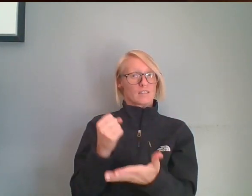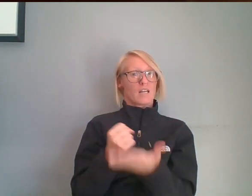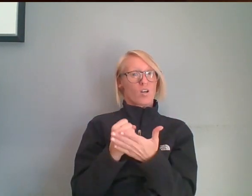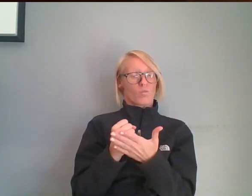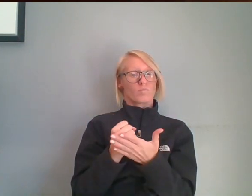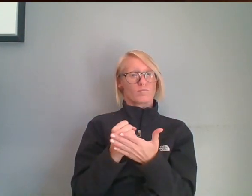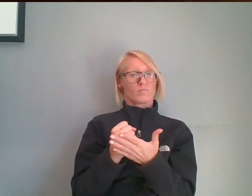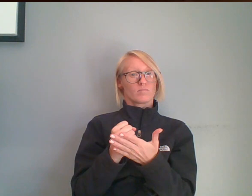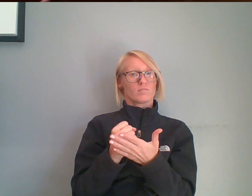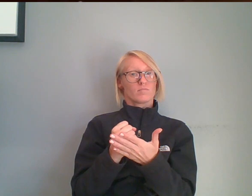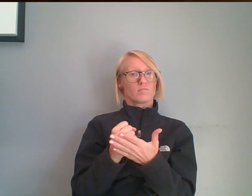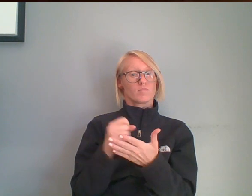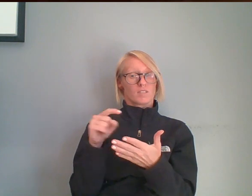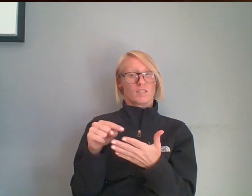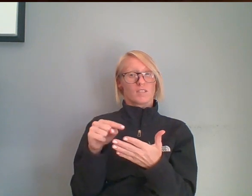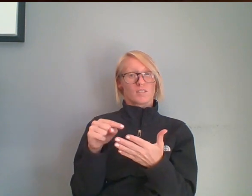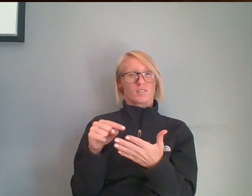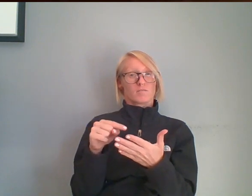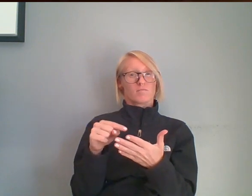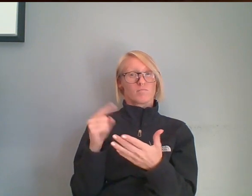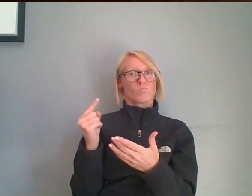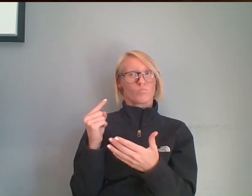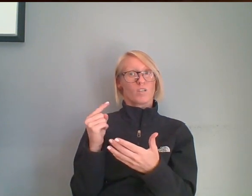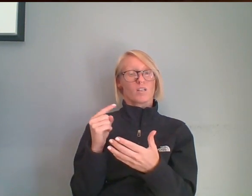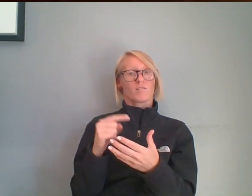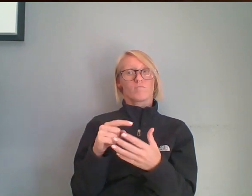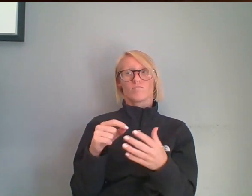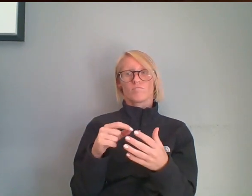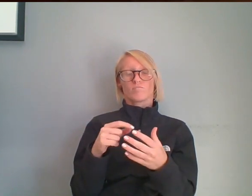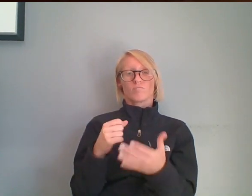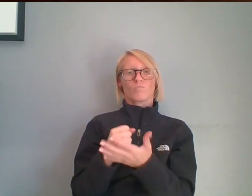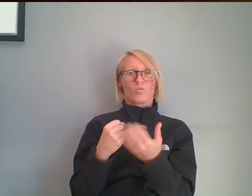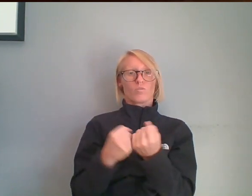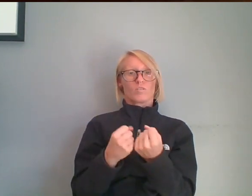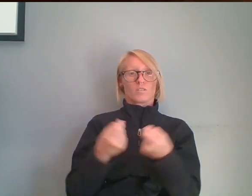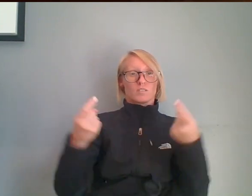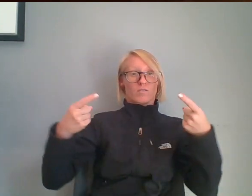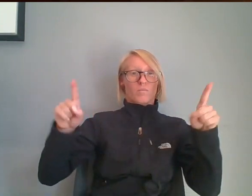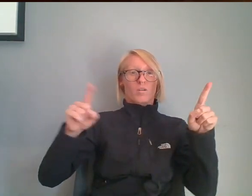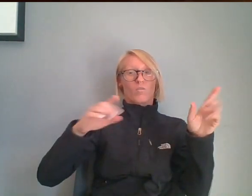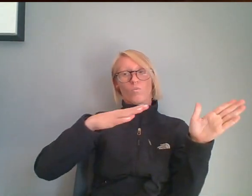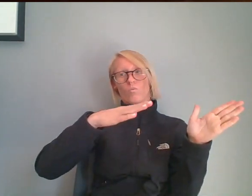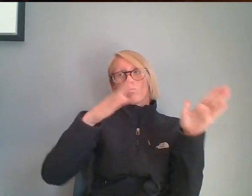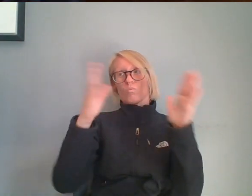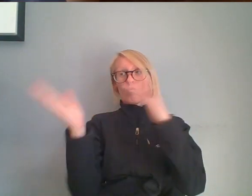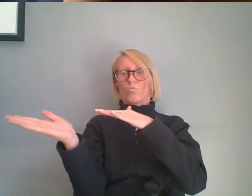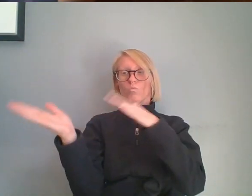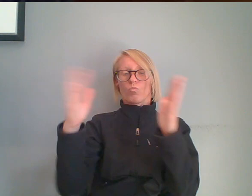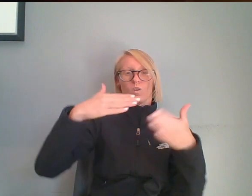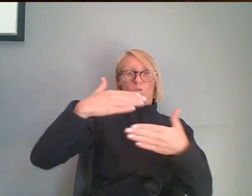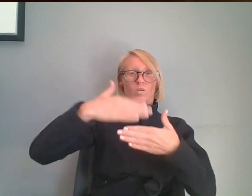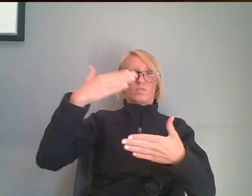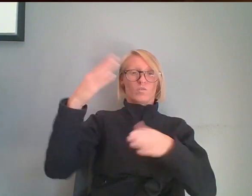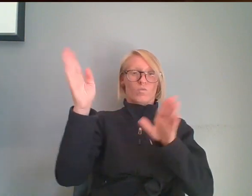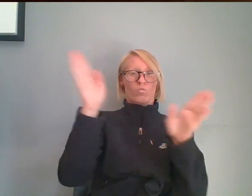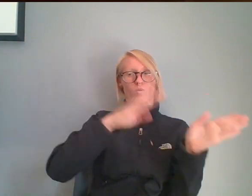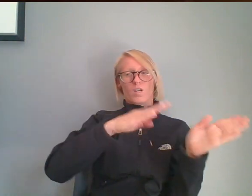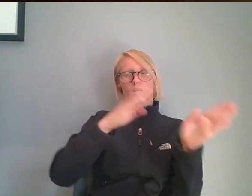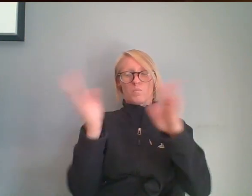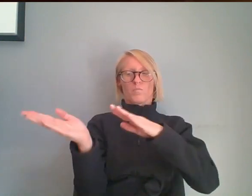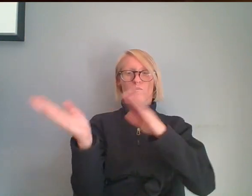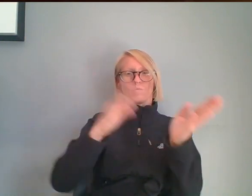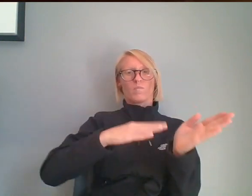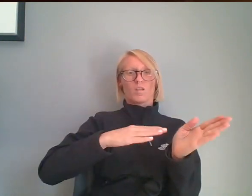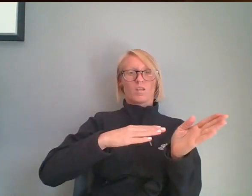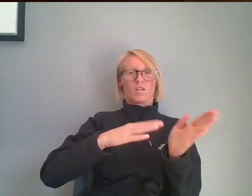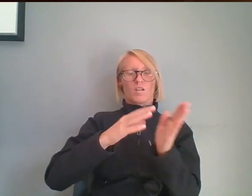you. These things it's doing have helped you be successful, but like a windshield wiper, we just want to wipe those suggestions away